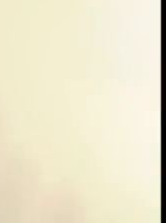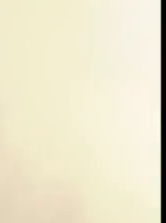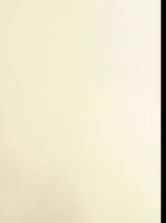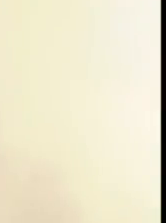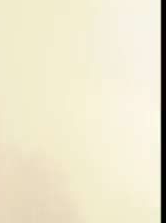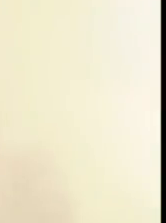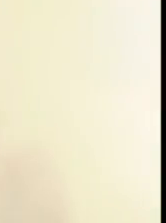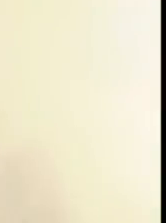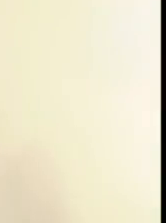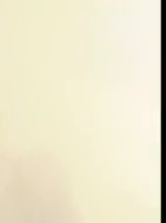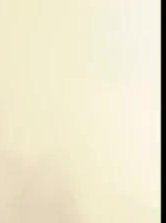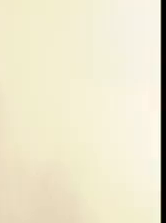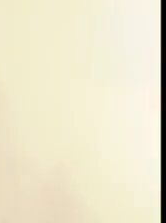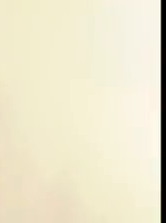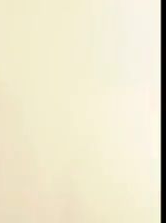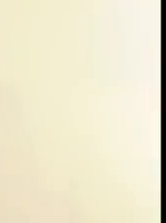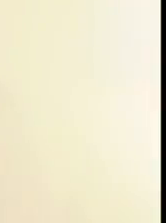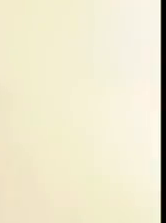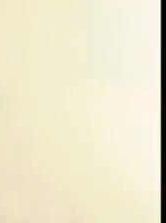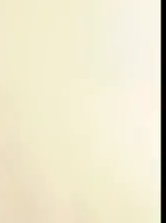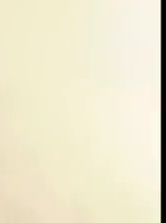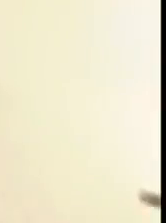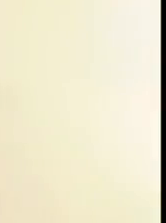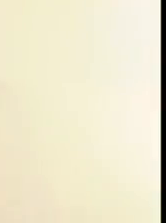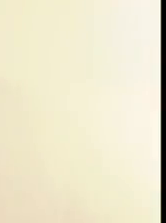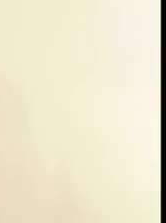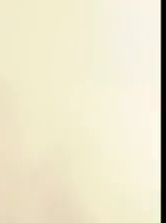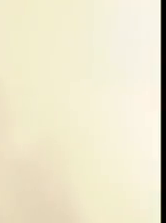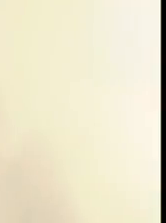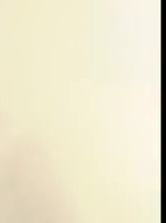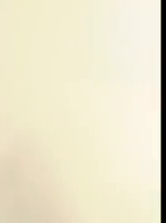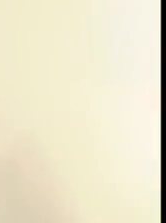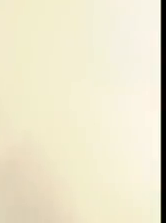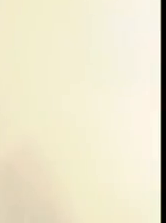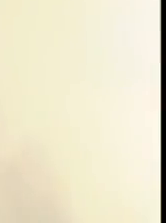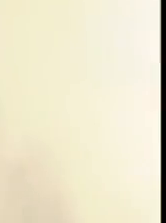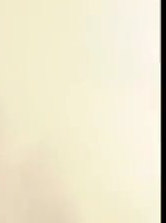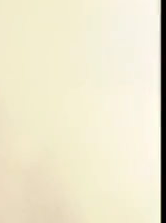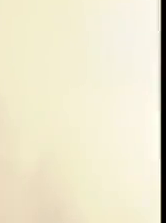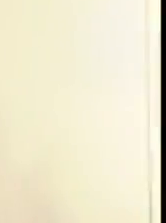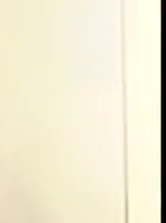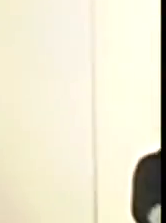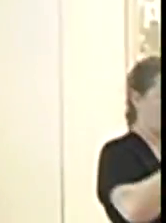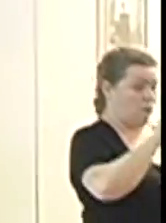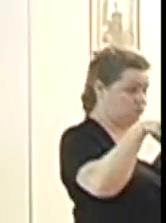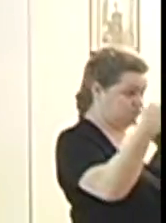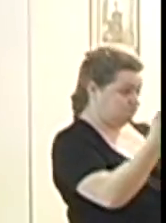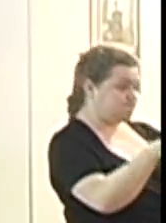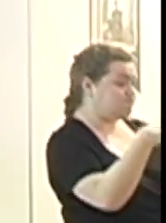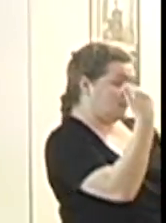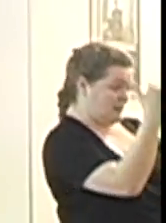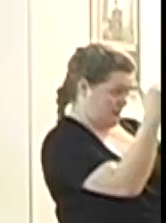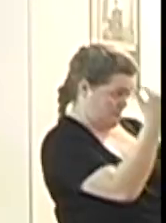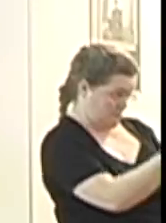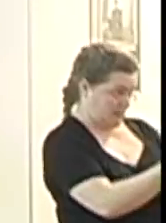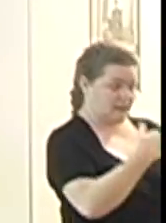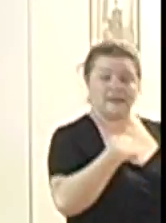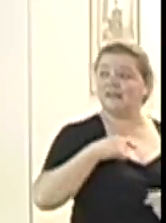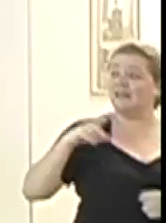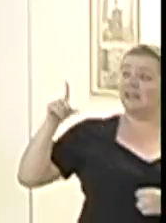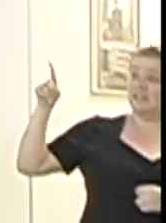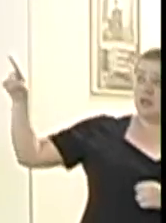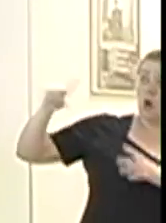all right, so I'm going to look towards certain kinds of articulatory constraints, and let me, here's just a quick primer